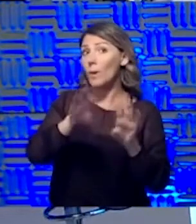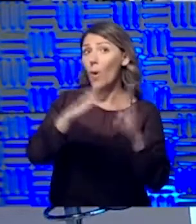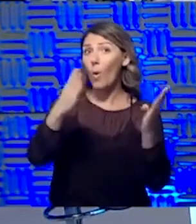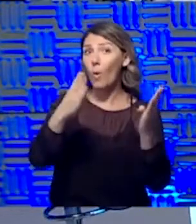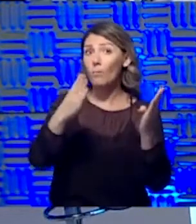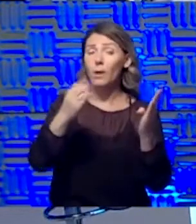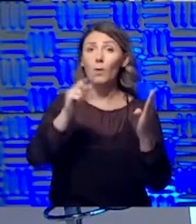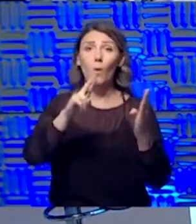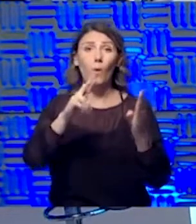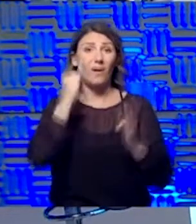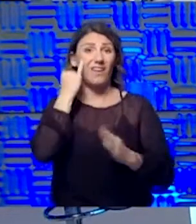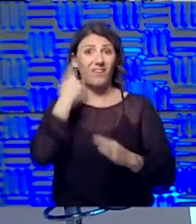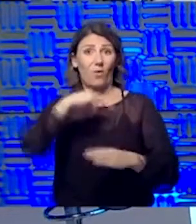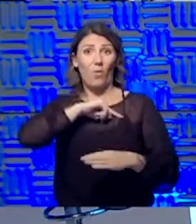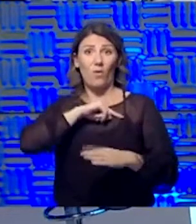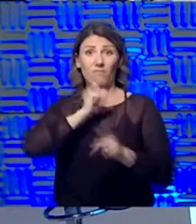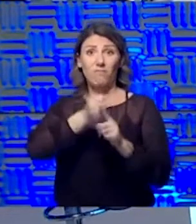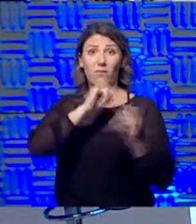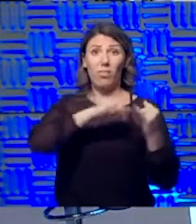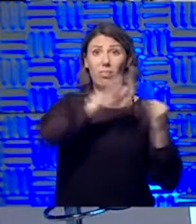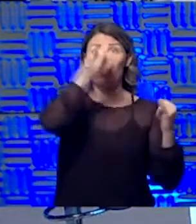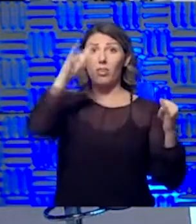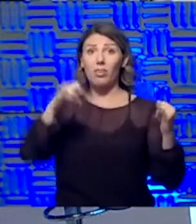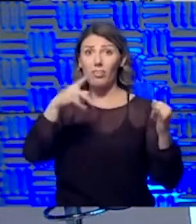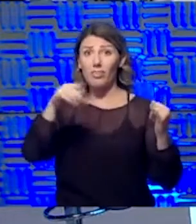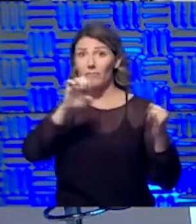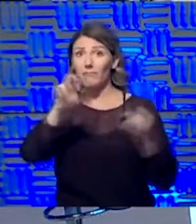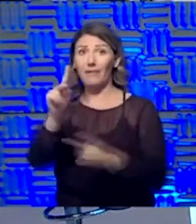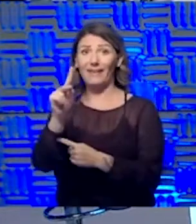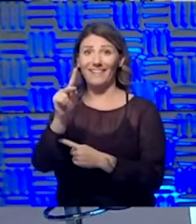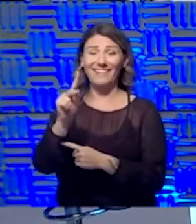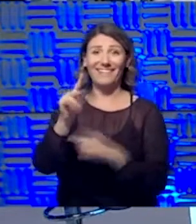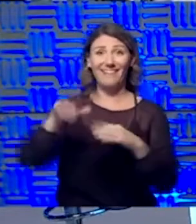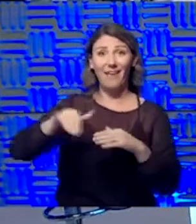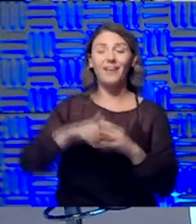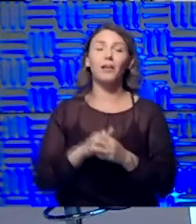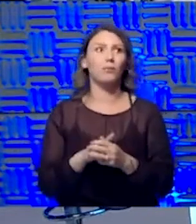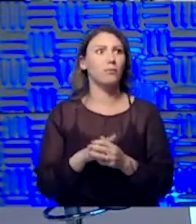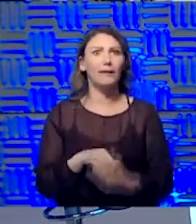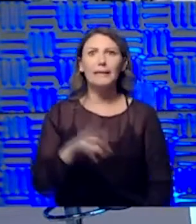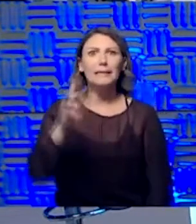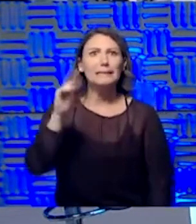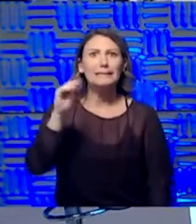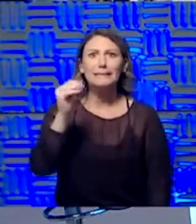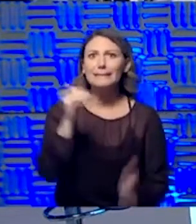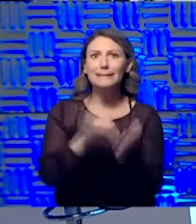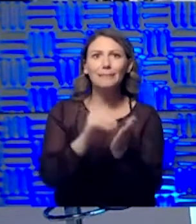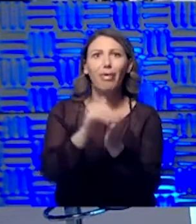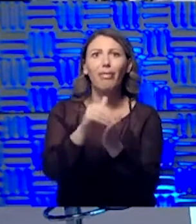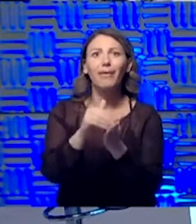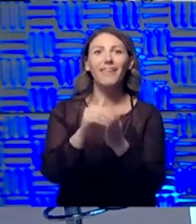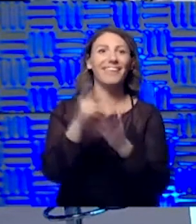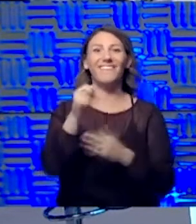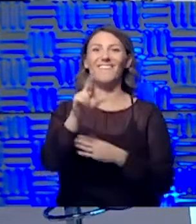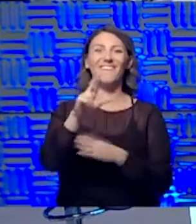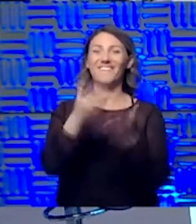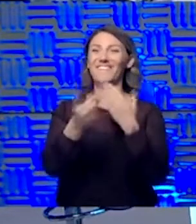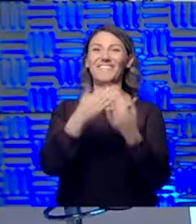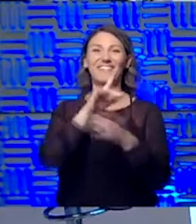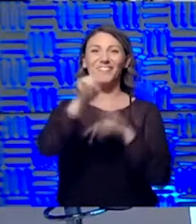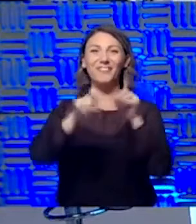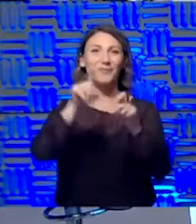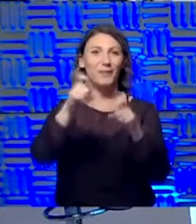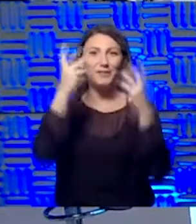yet? Wow, that's like the 60 million or 60,000, I don't know, whatever the 60 is, question out there.